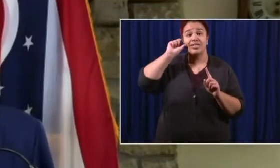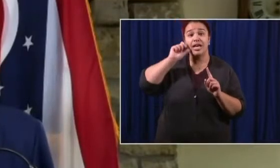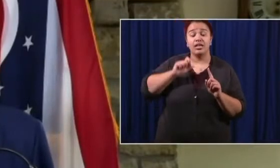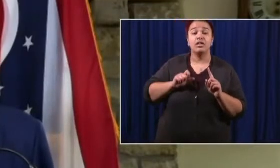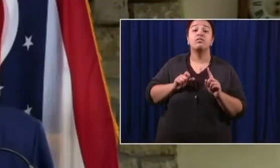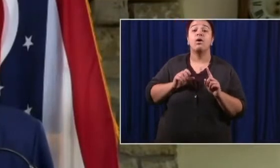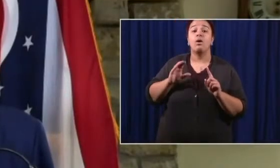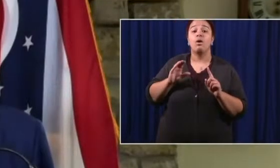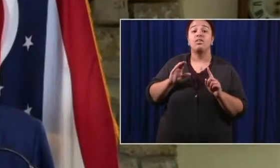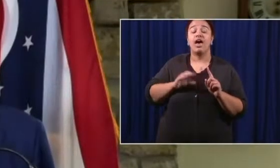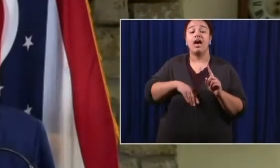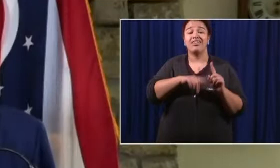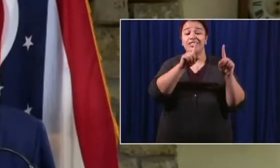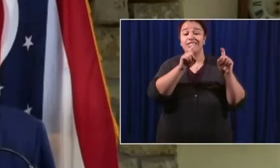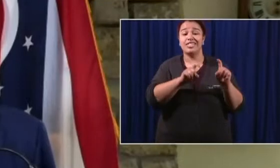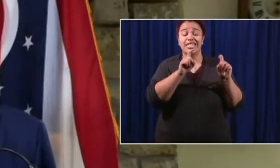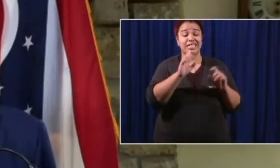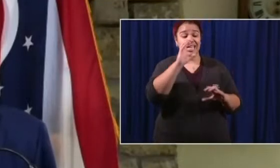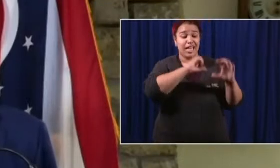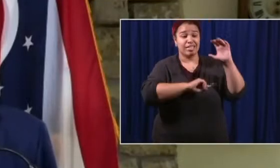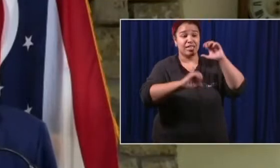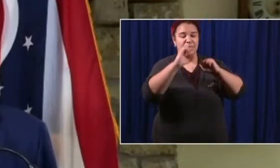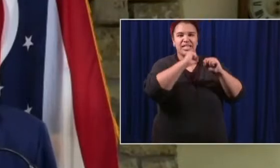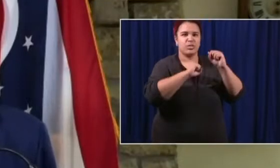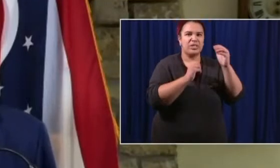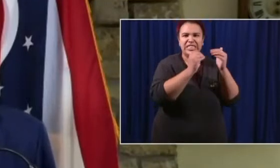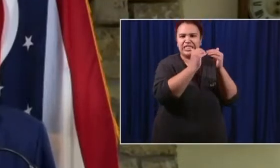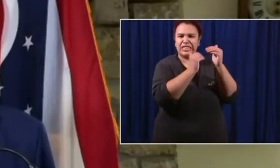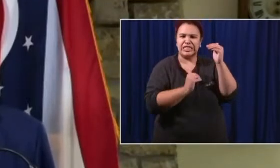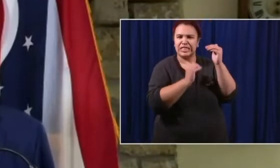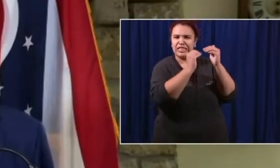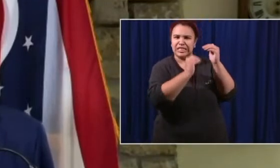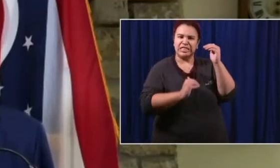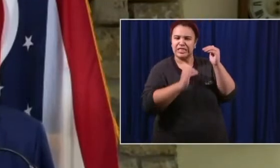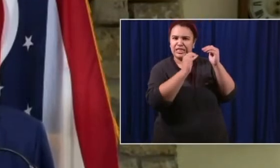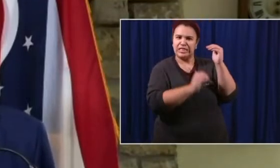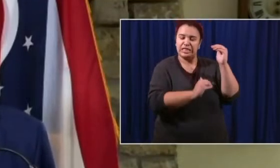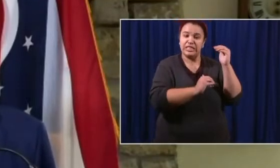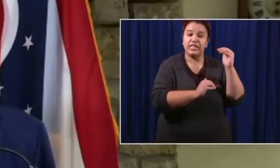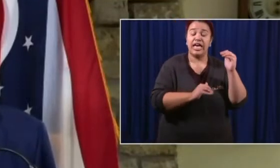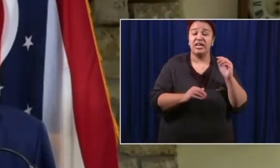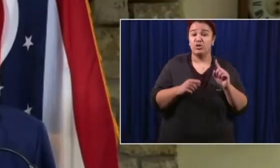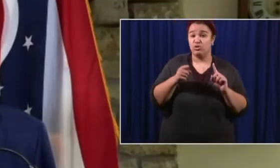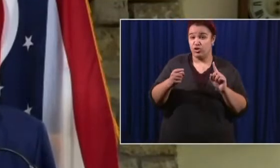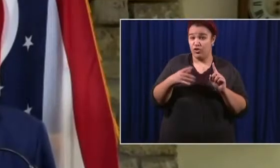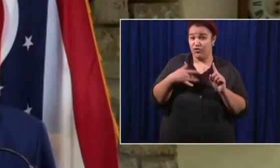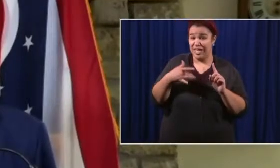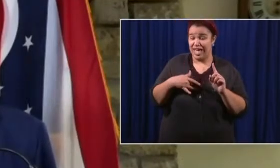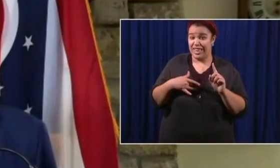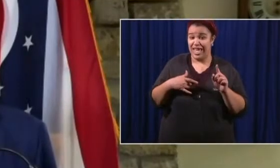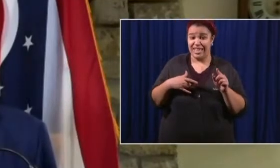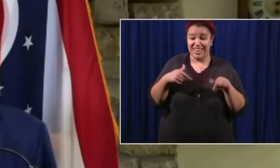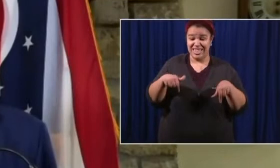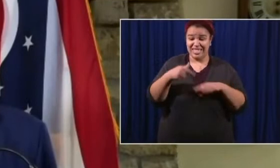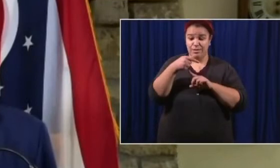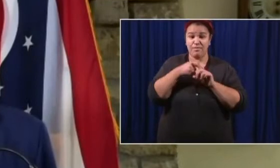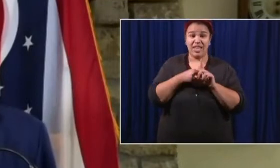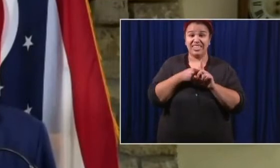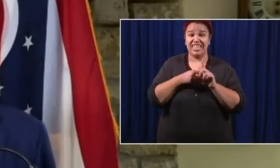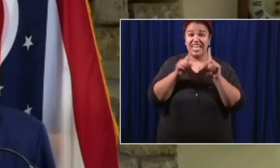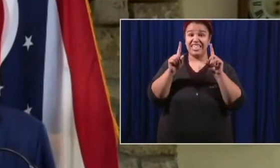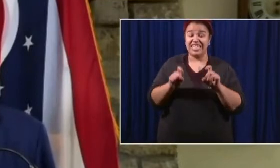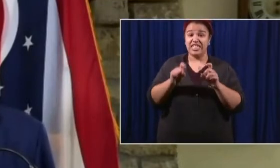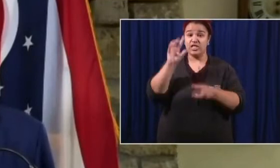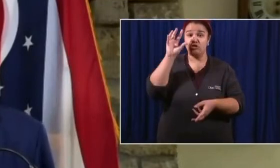testing estimates that it sent into the federal government, and you described those estimates as too low for this month. So how will Ohio get